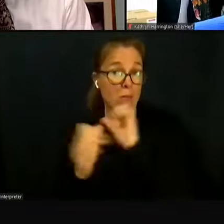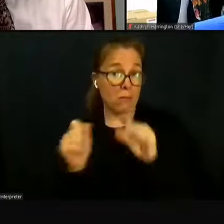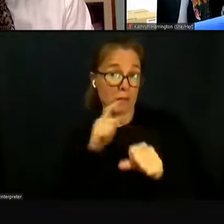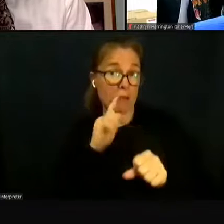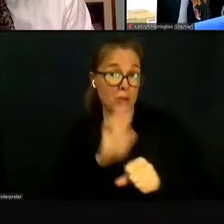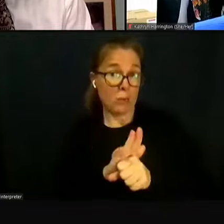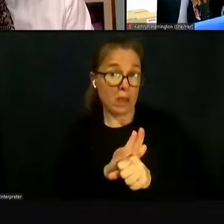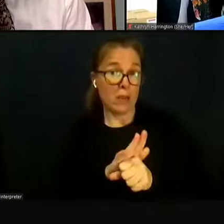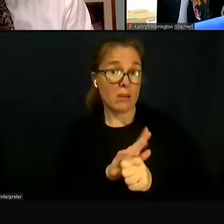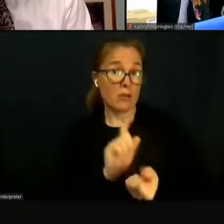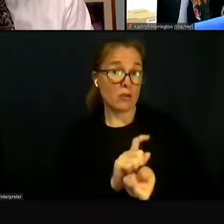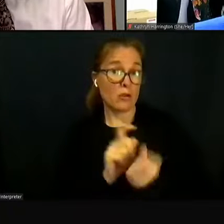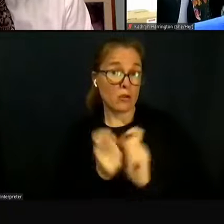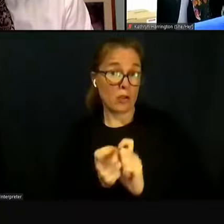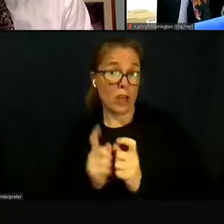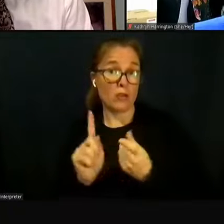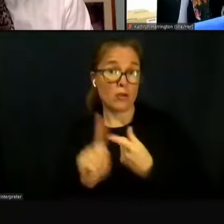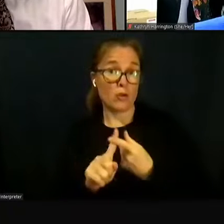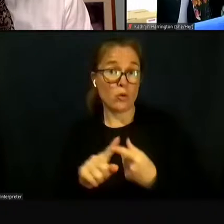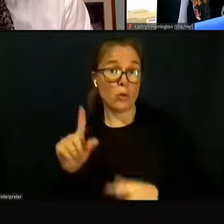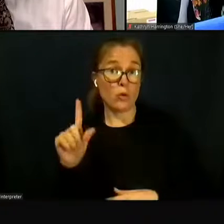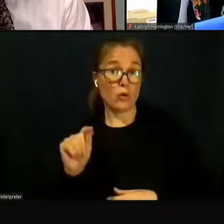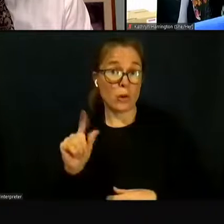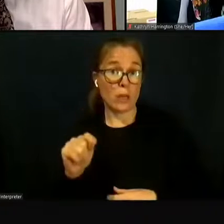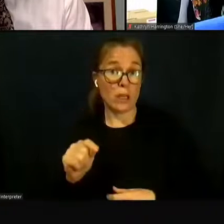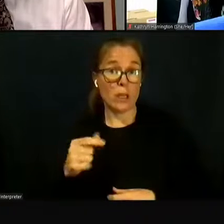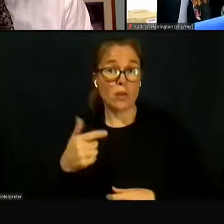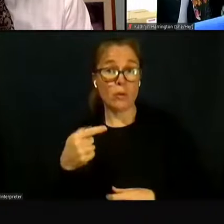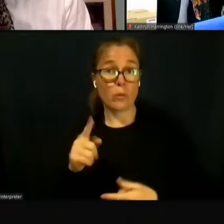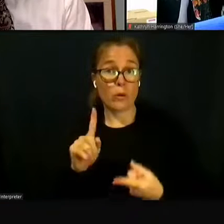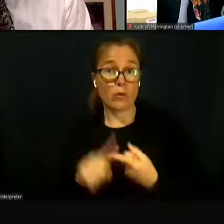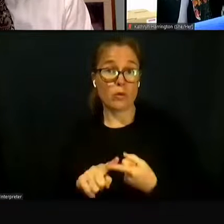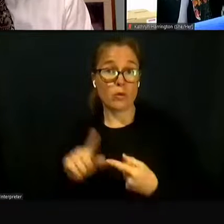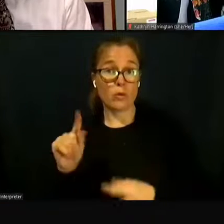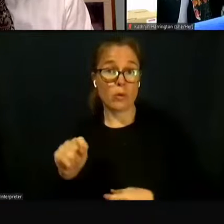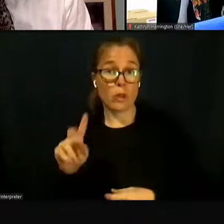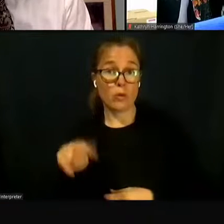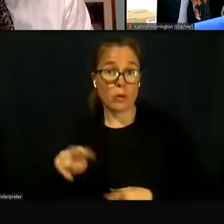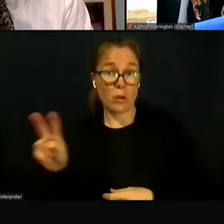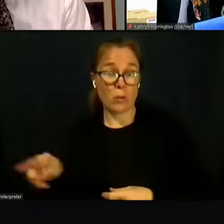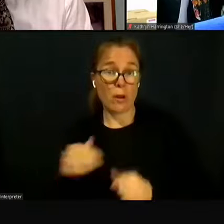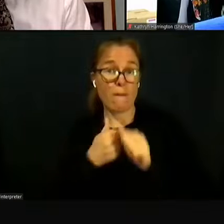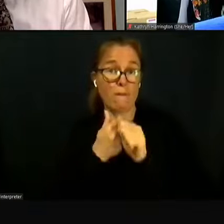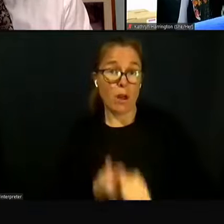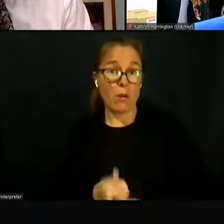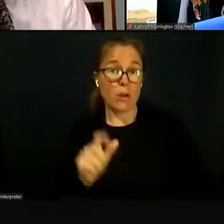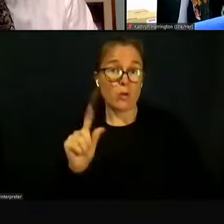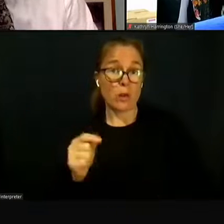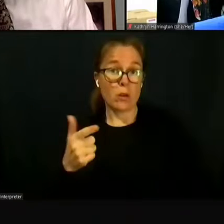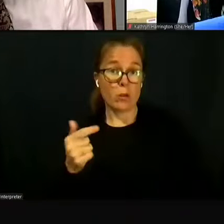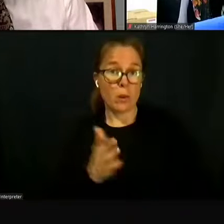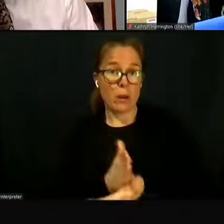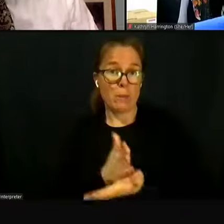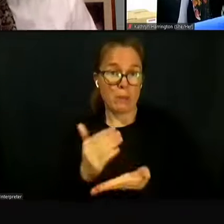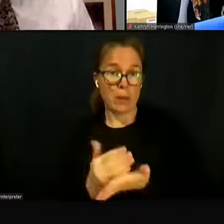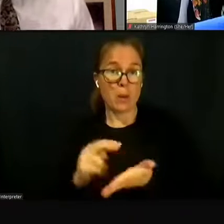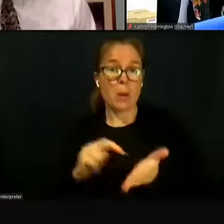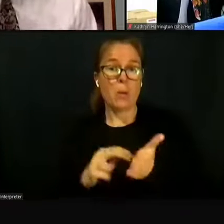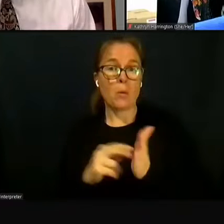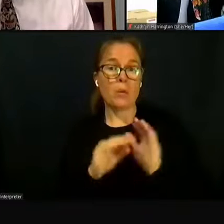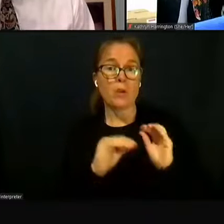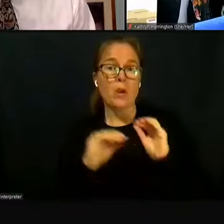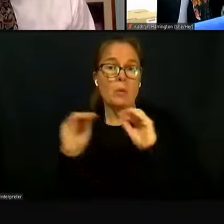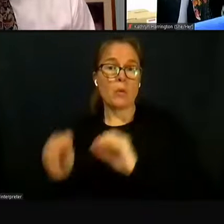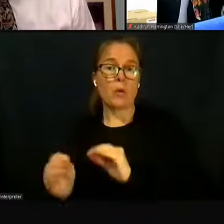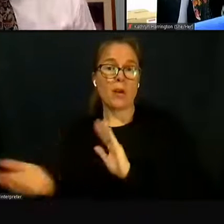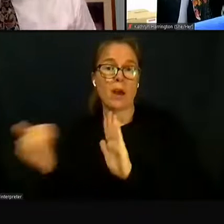in the general fund for 21-22 using the 2021 budget? This would mean move about